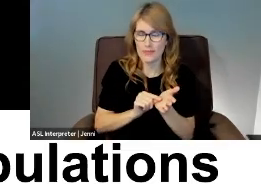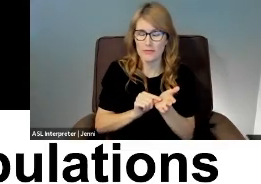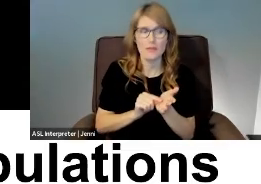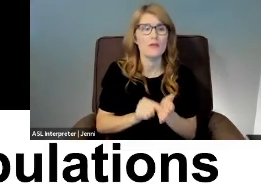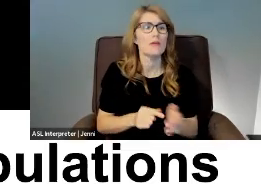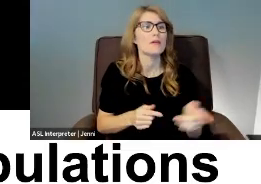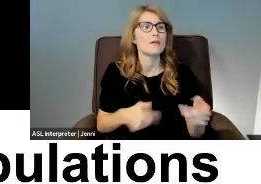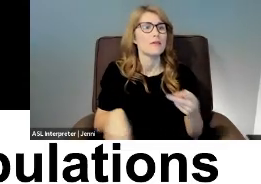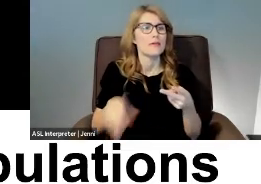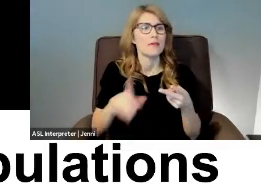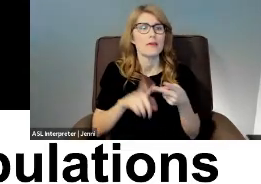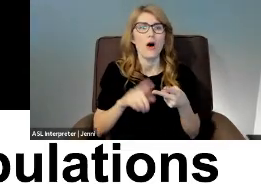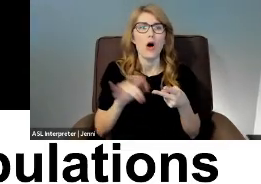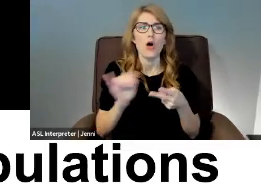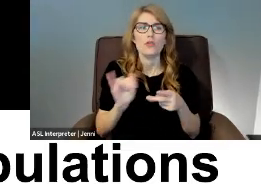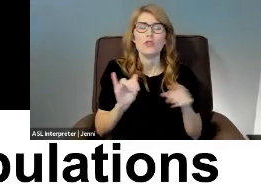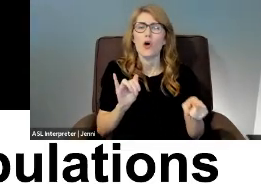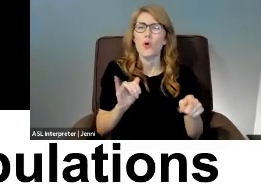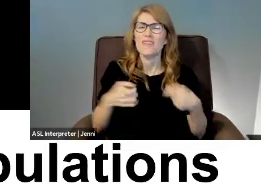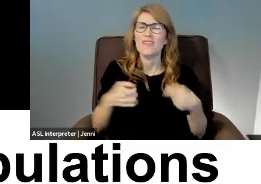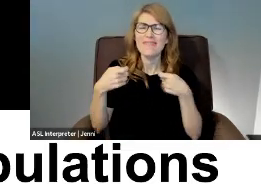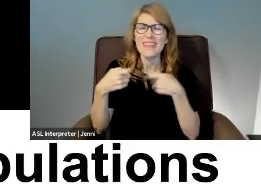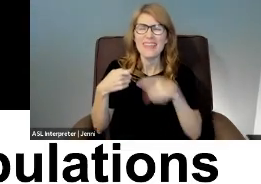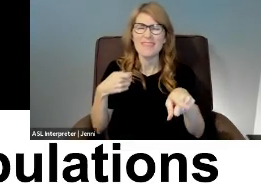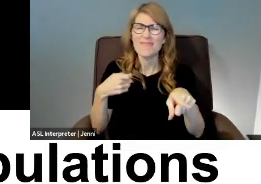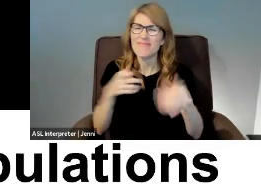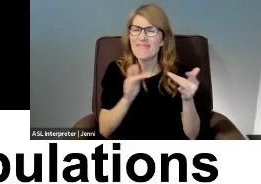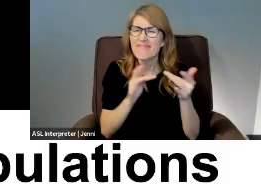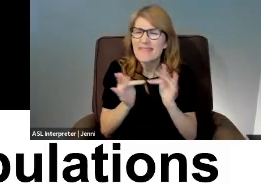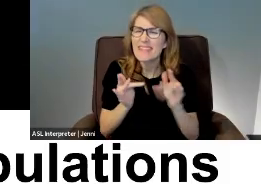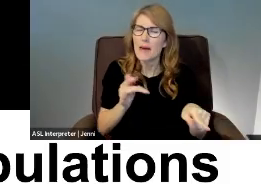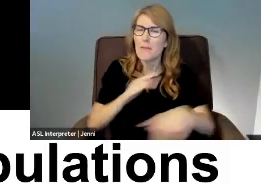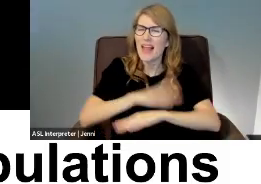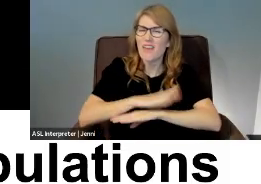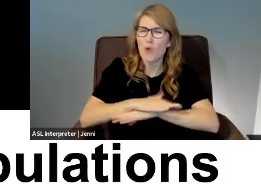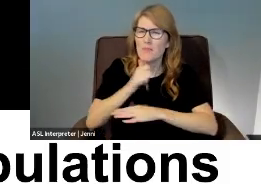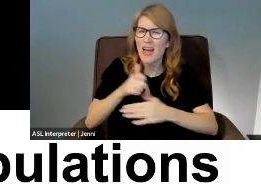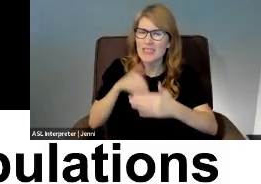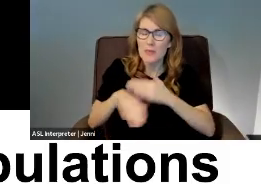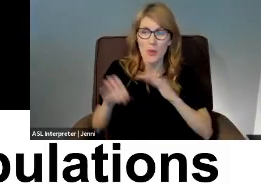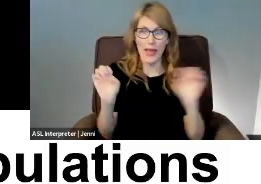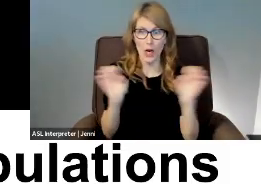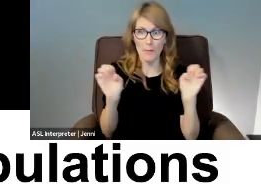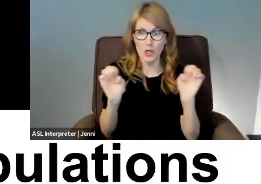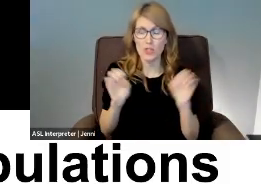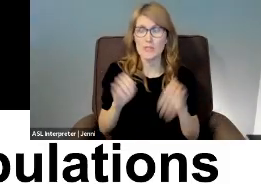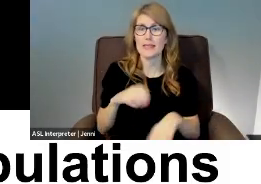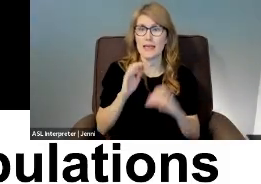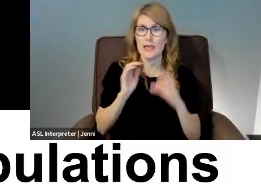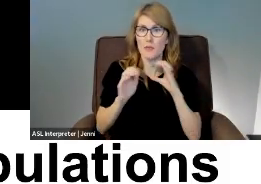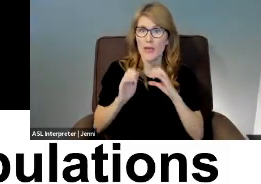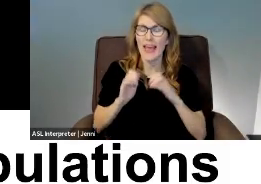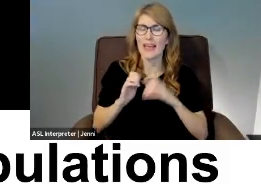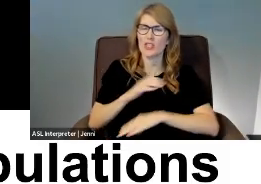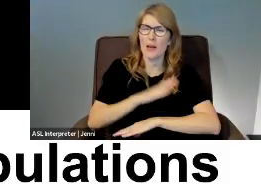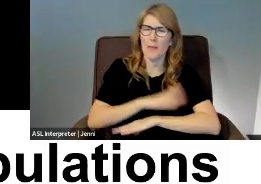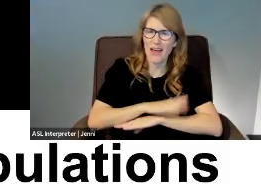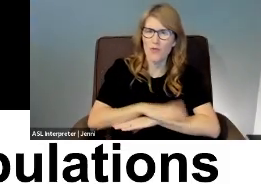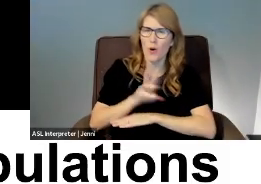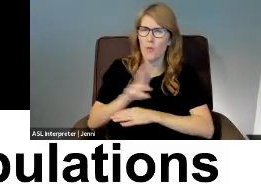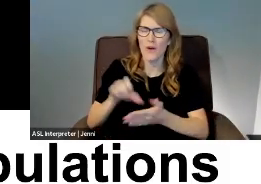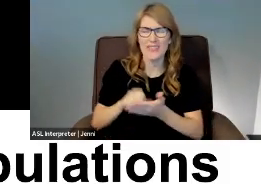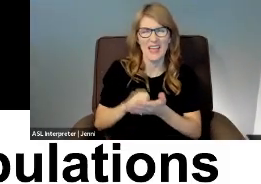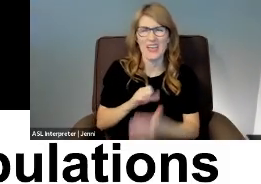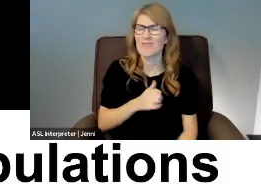have the issue of inaccessible digital platforms. So emergency communication platforms and websites are often poorly